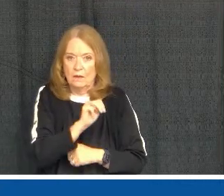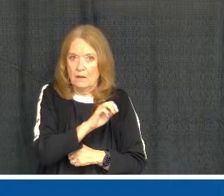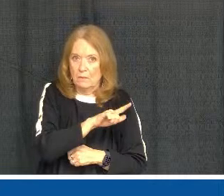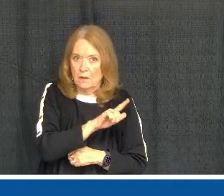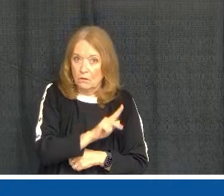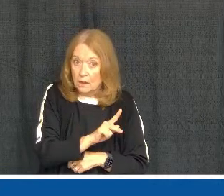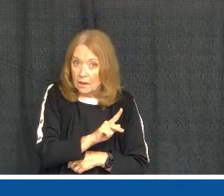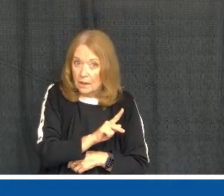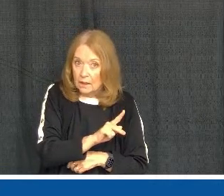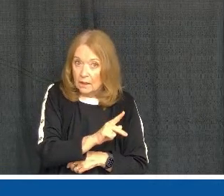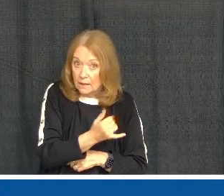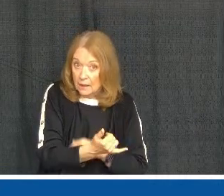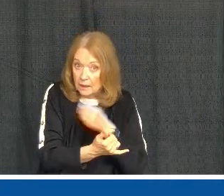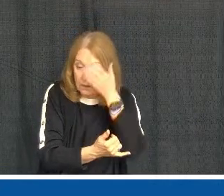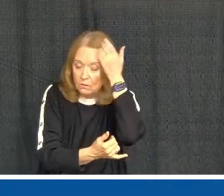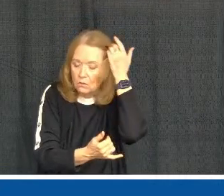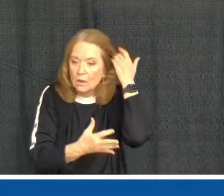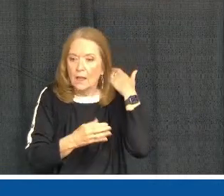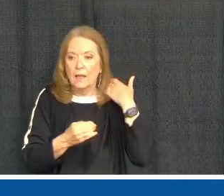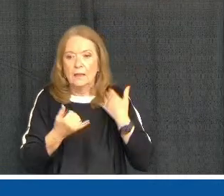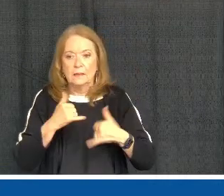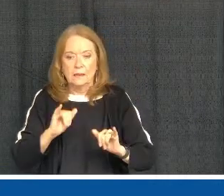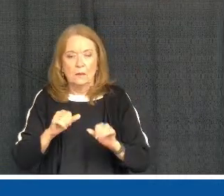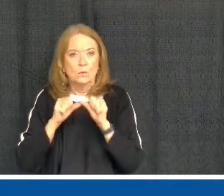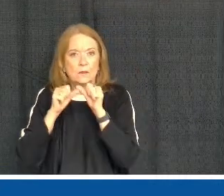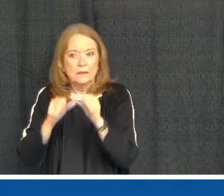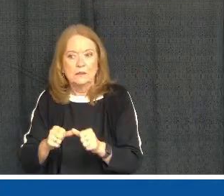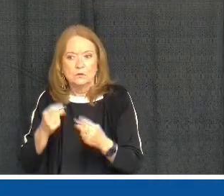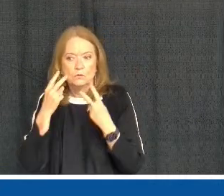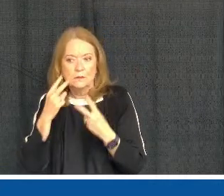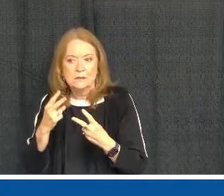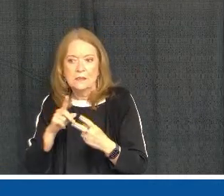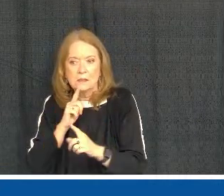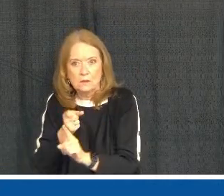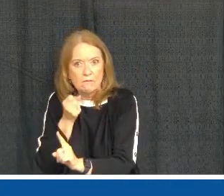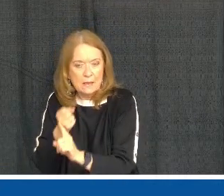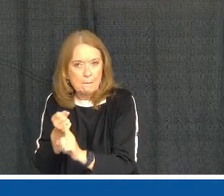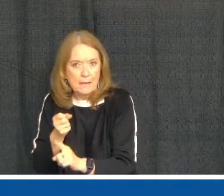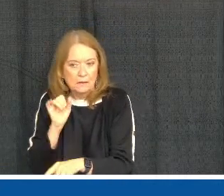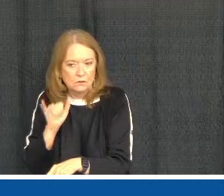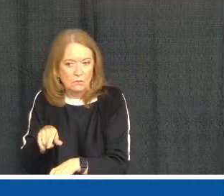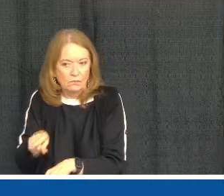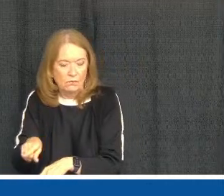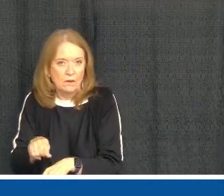at this point. And yet we've continued to see this have an impact on that.